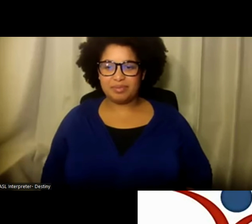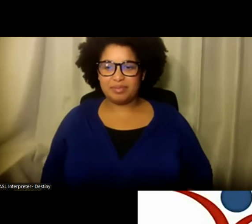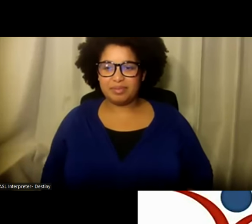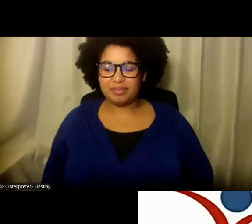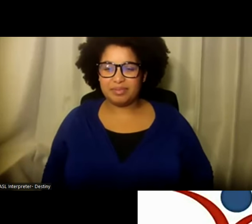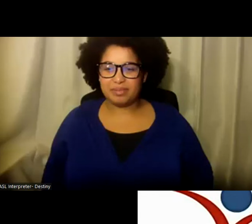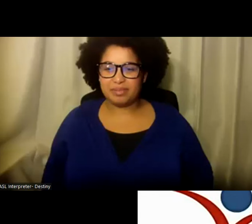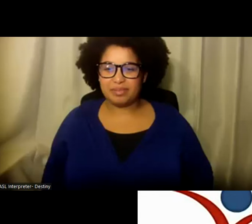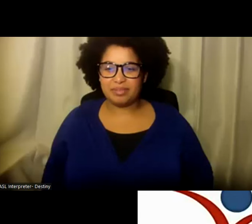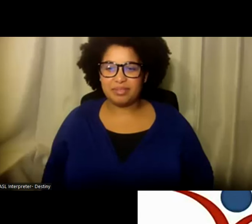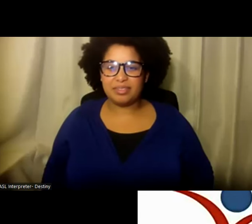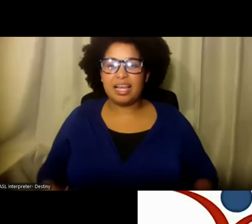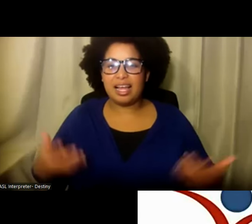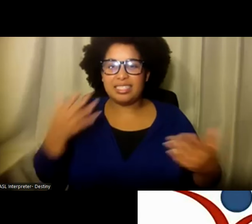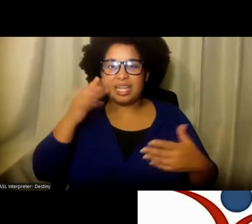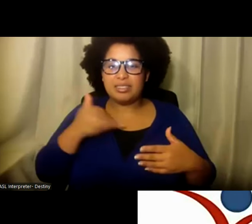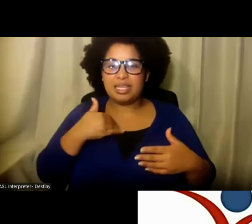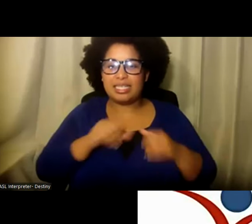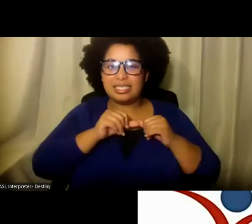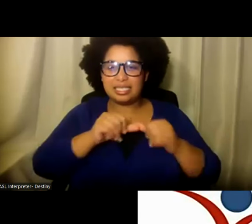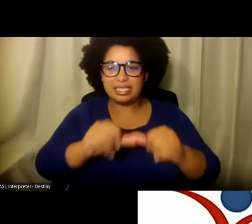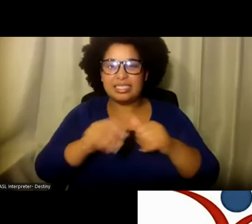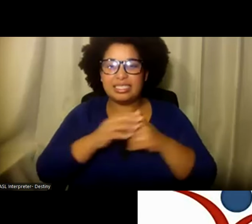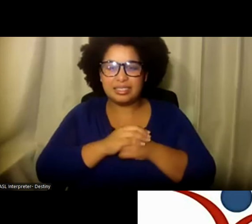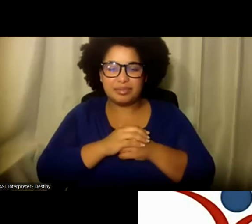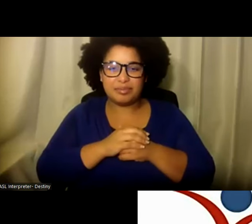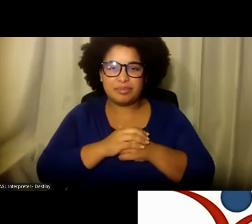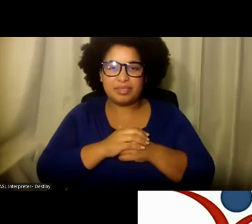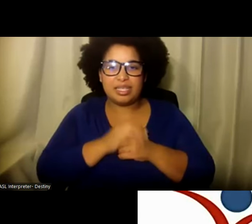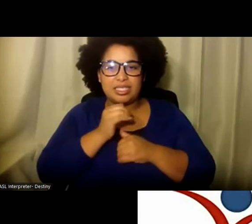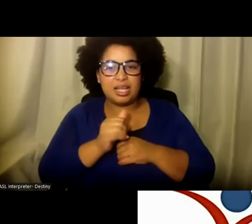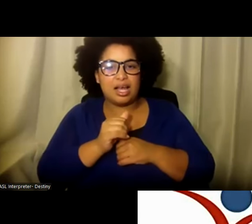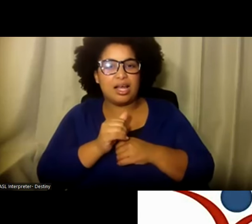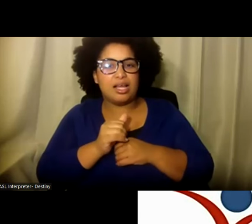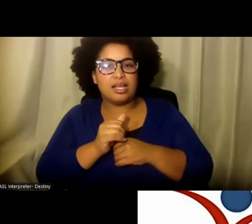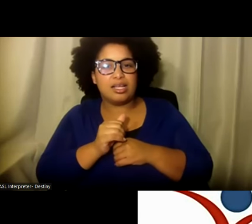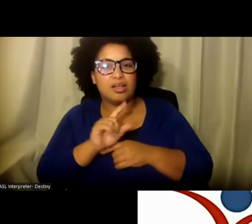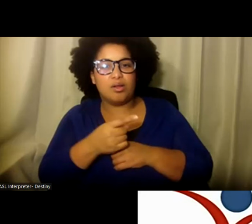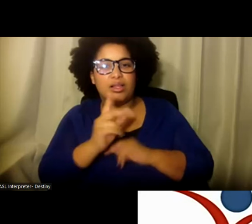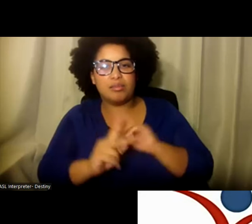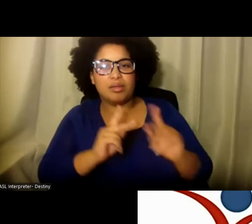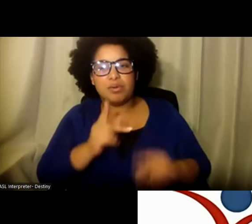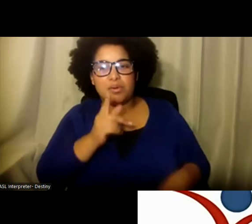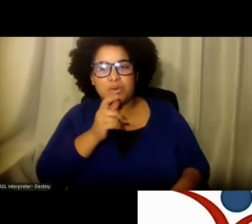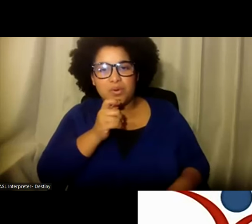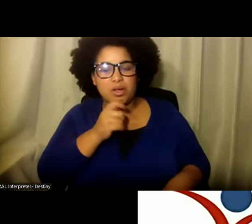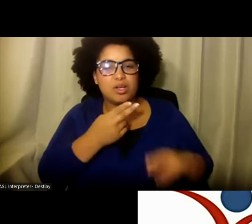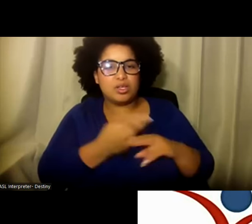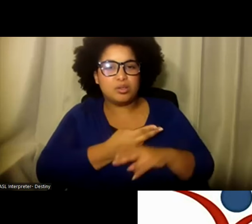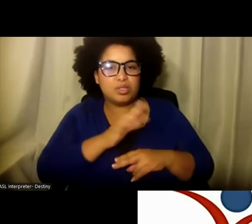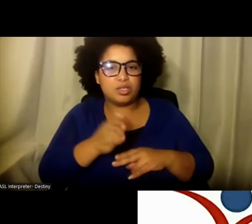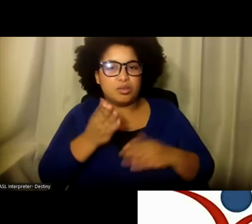Sounds like the consistency, right? So, yes. So it's not just necessarily that the people who are using your